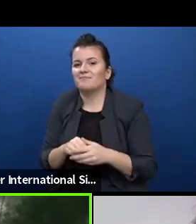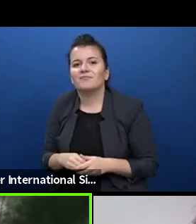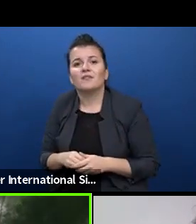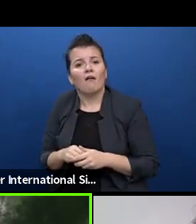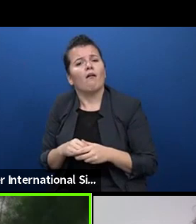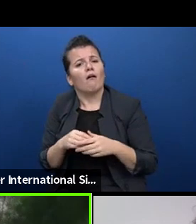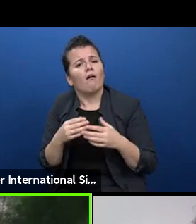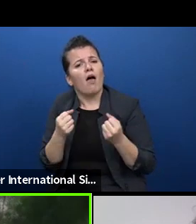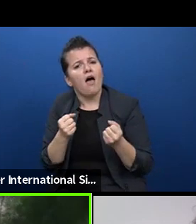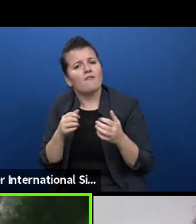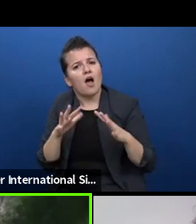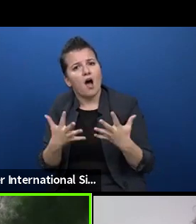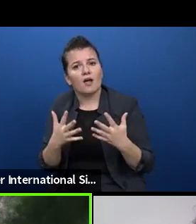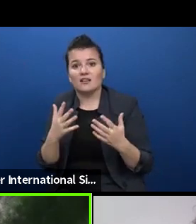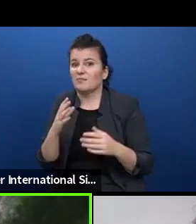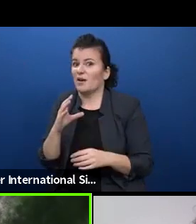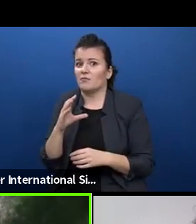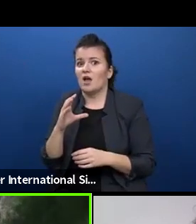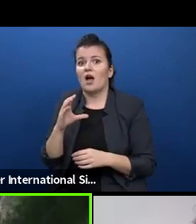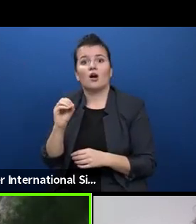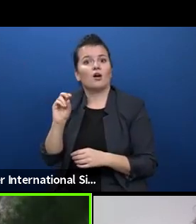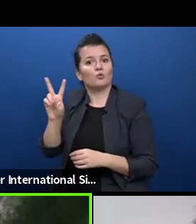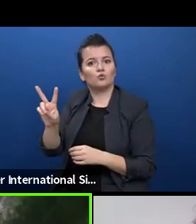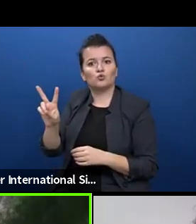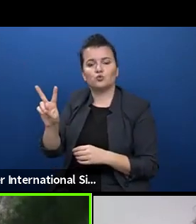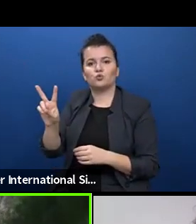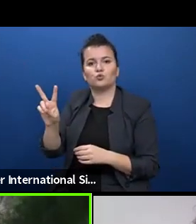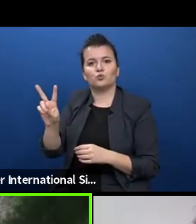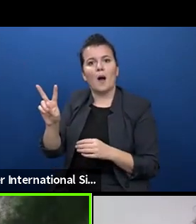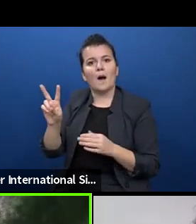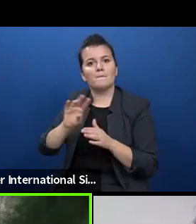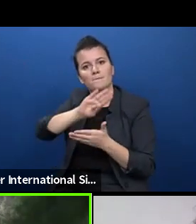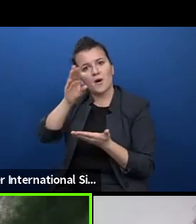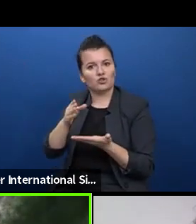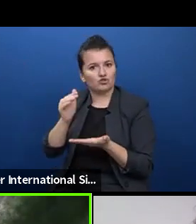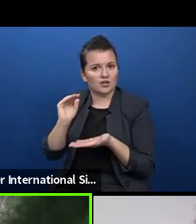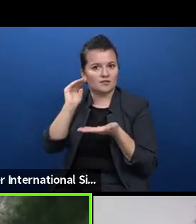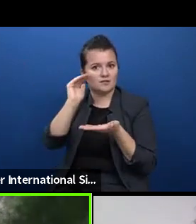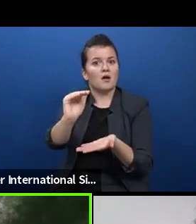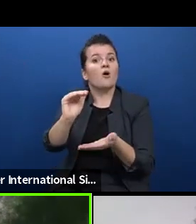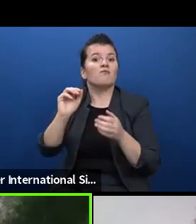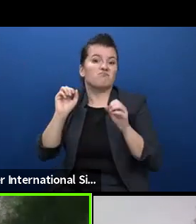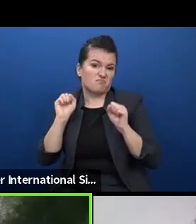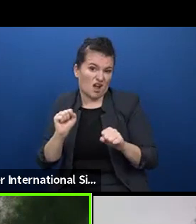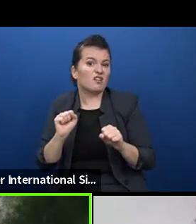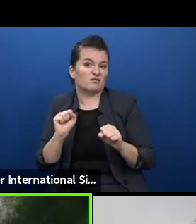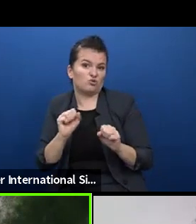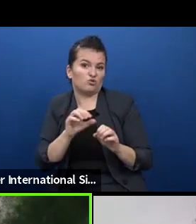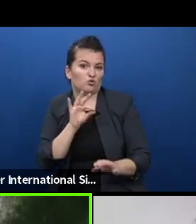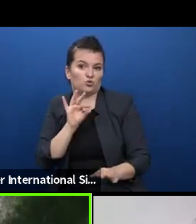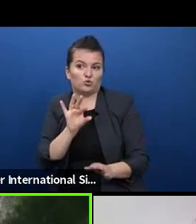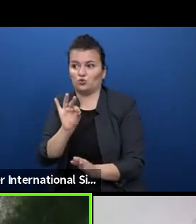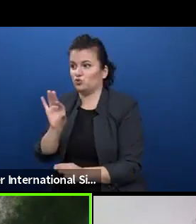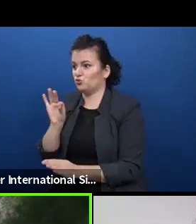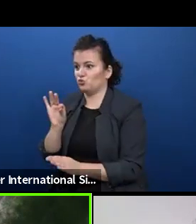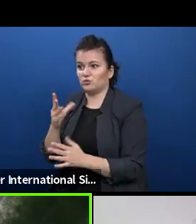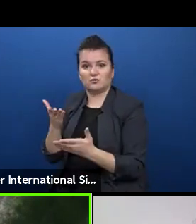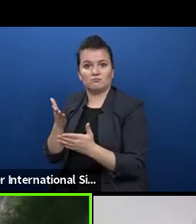example, if we have carbon budgets, we can make choices around traveling around what we actually spend our